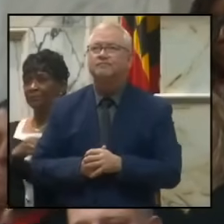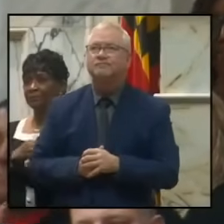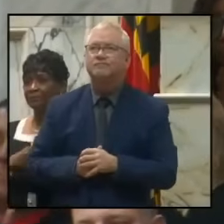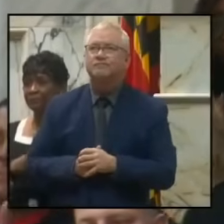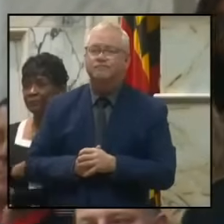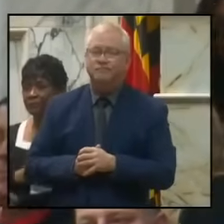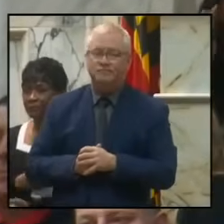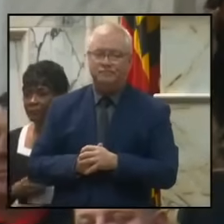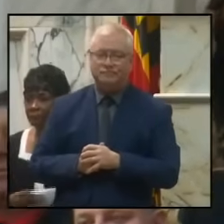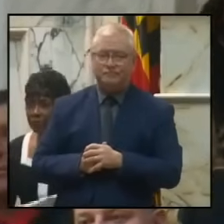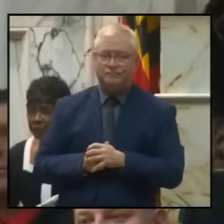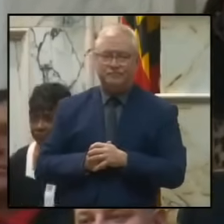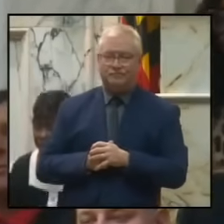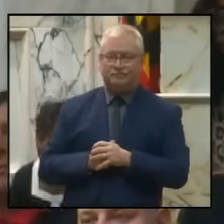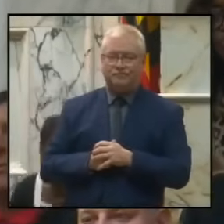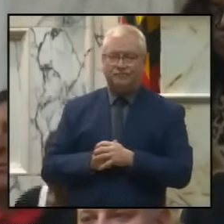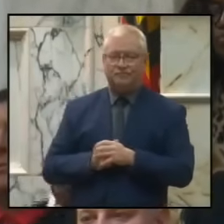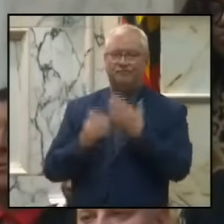God bless